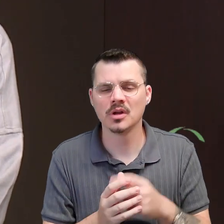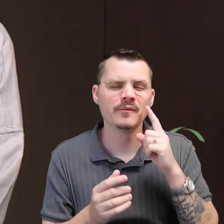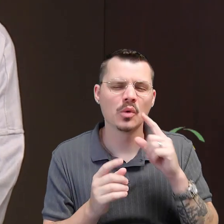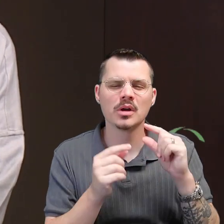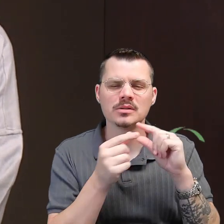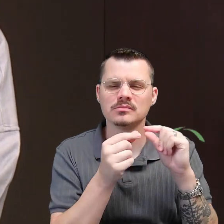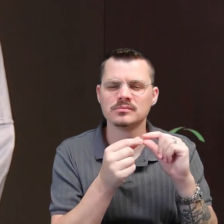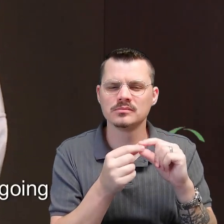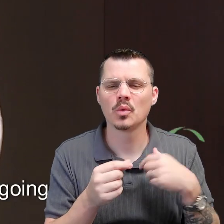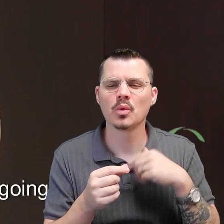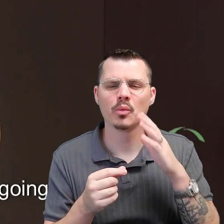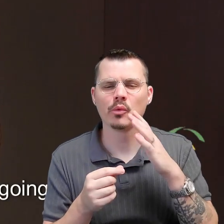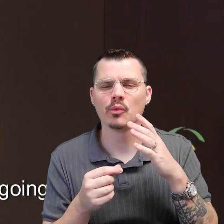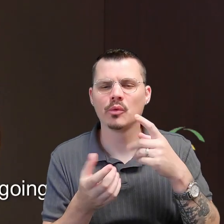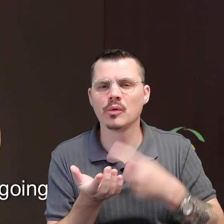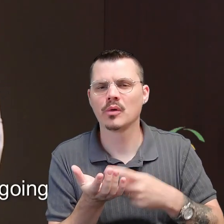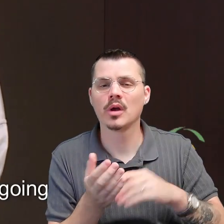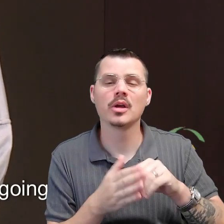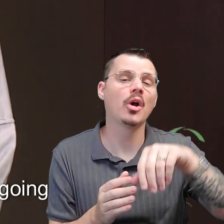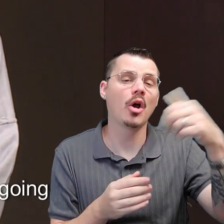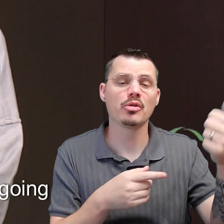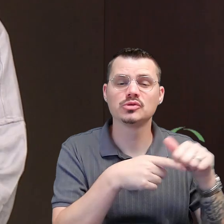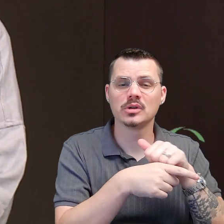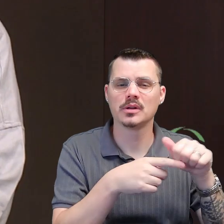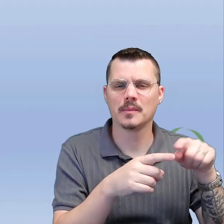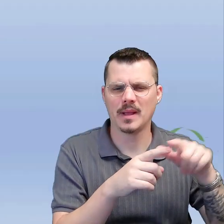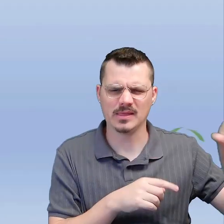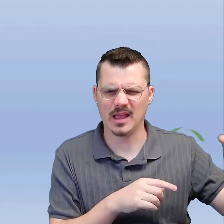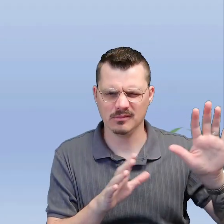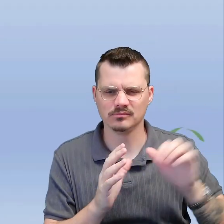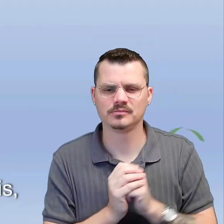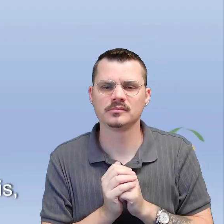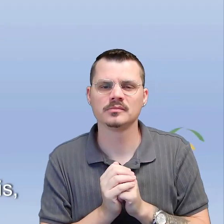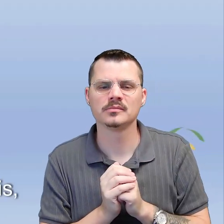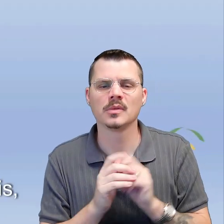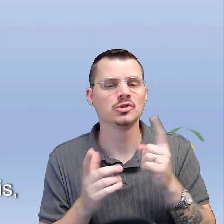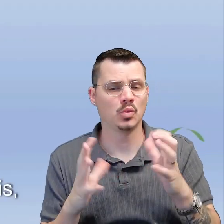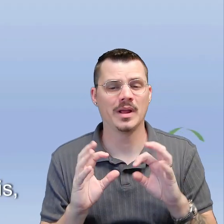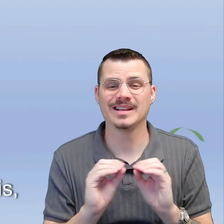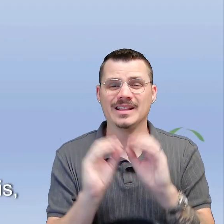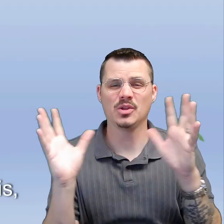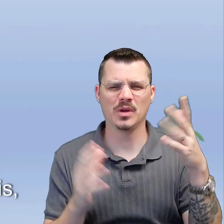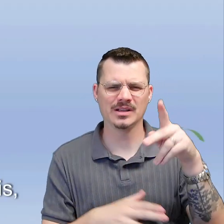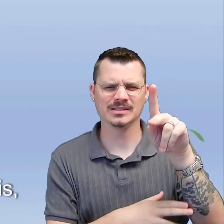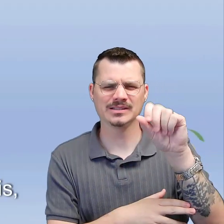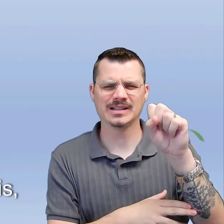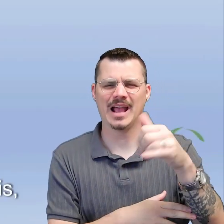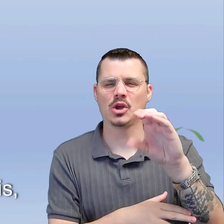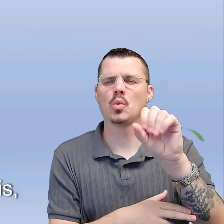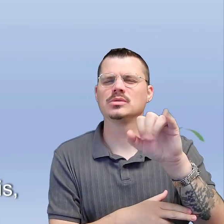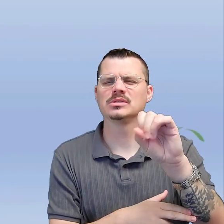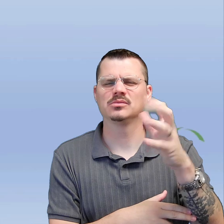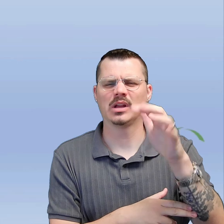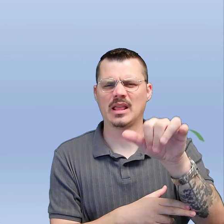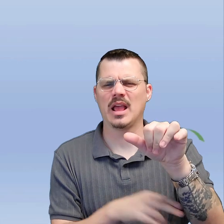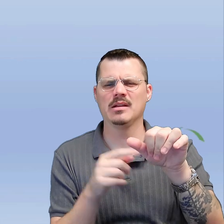we'll spend some time in the other seminar going over that. Just to be clear on what psychosis